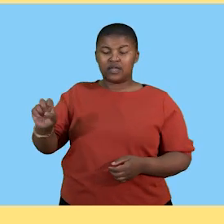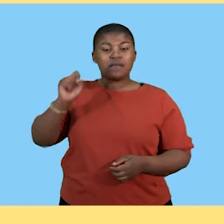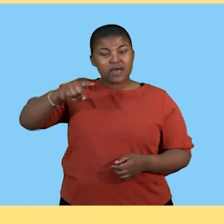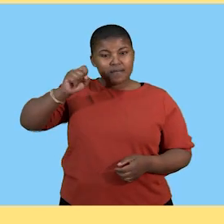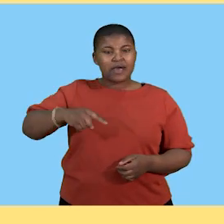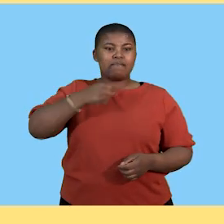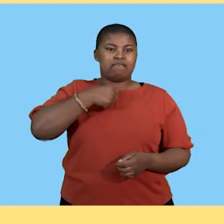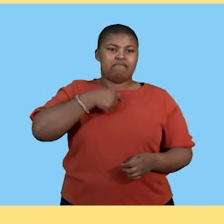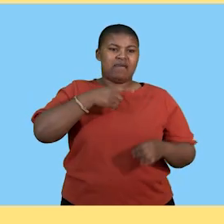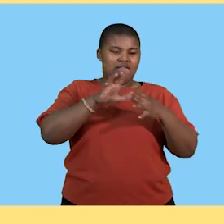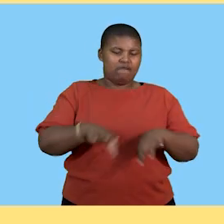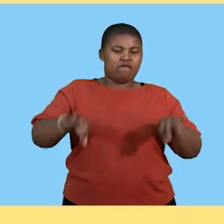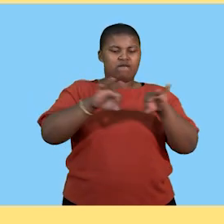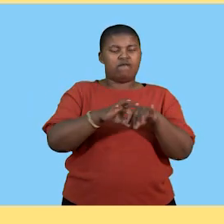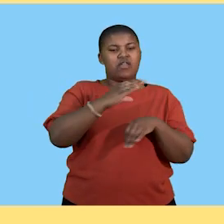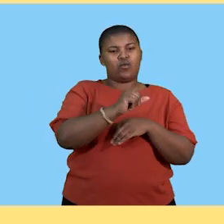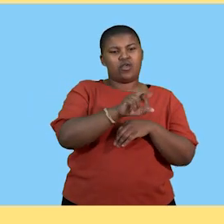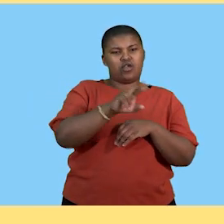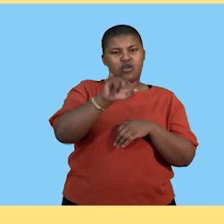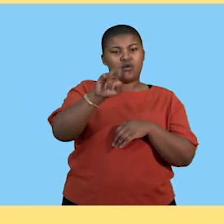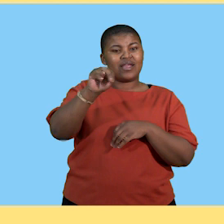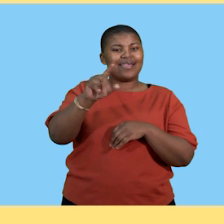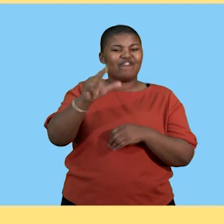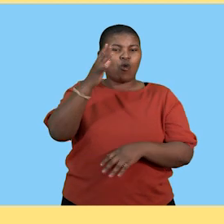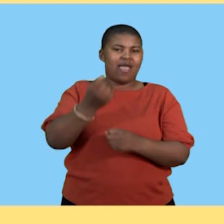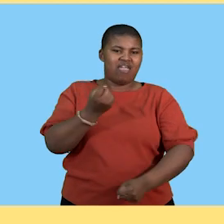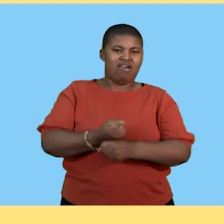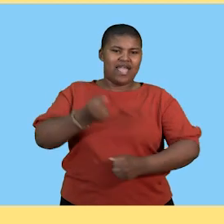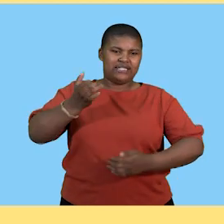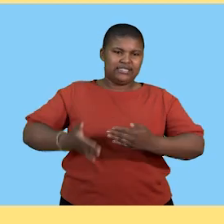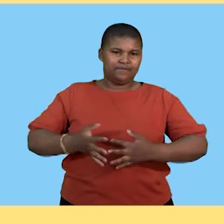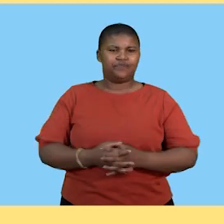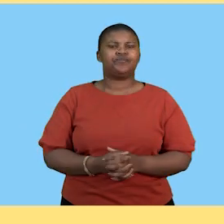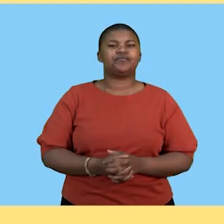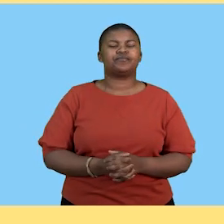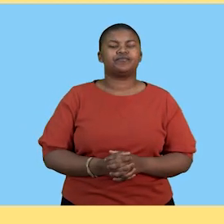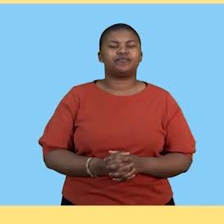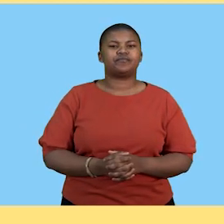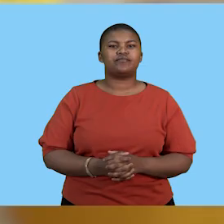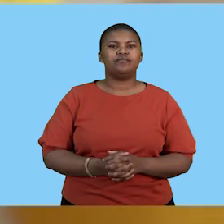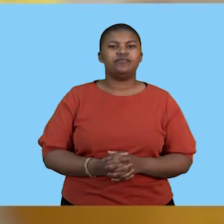21,600. That therefore becomes my carrying value at the end of this year.